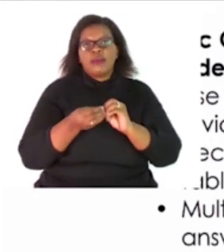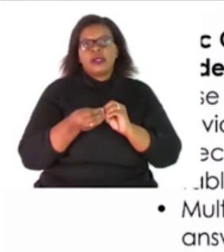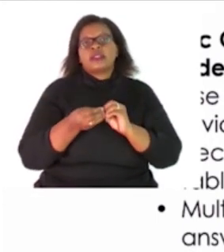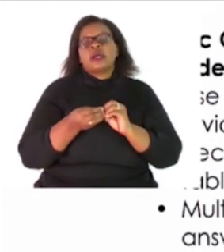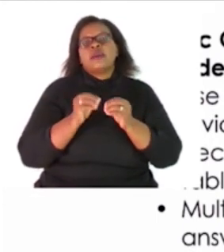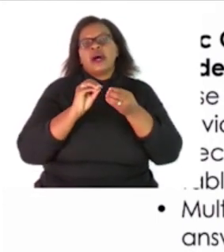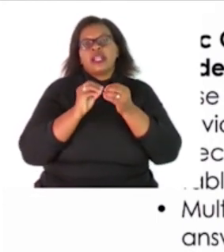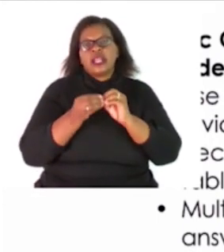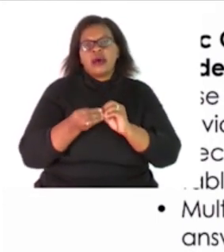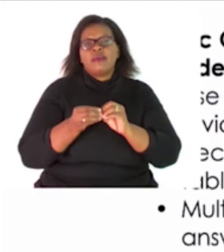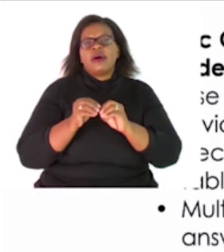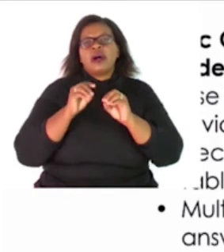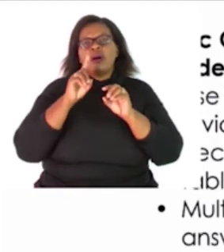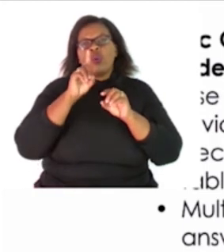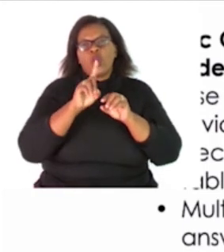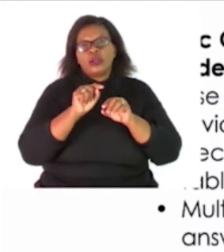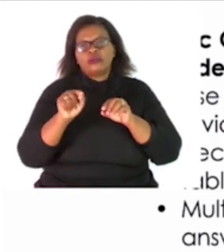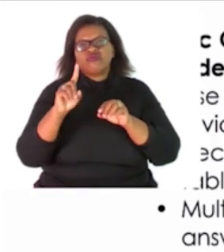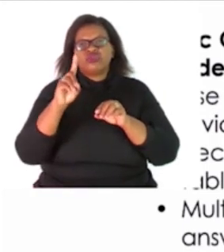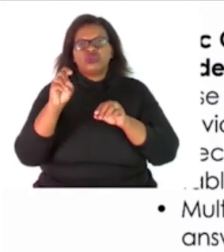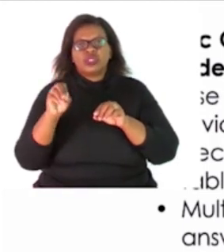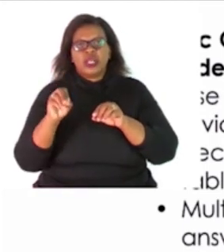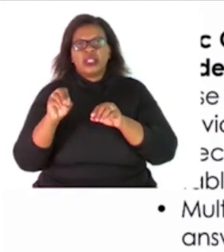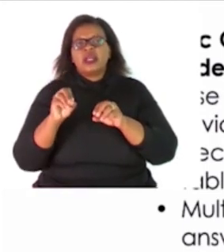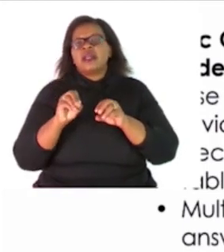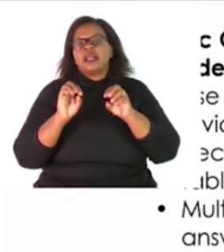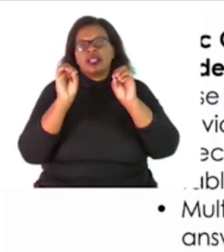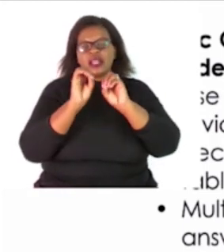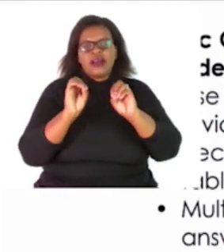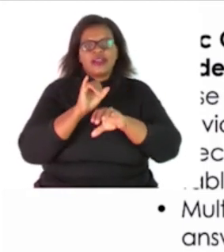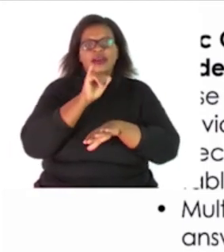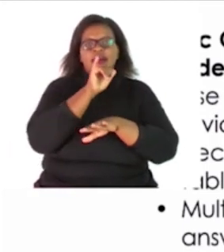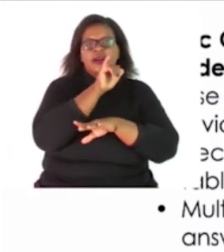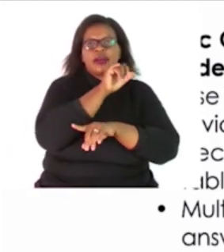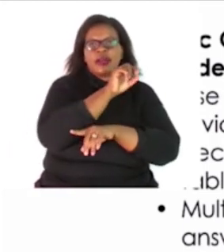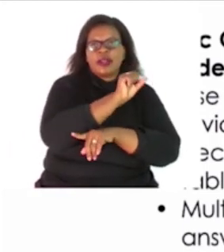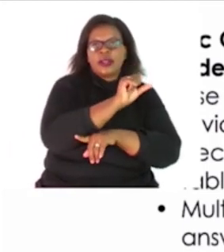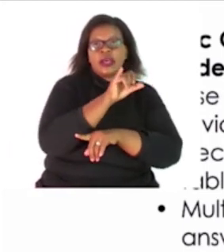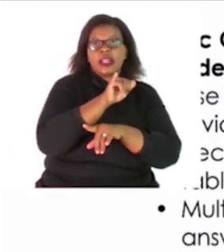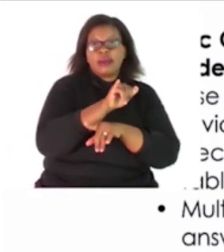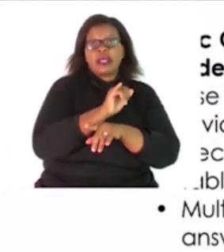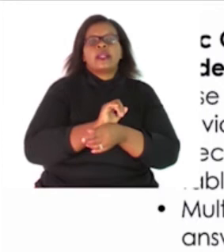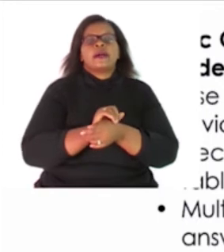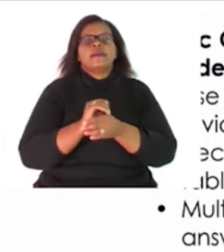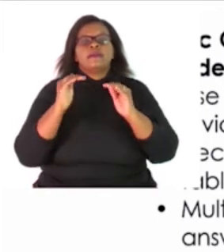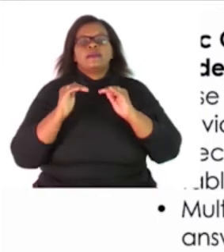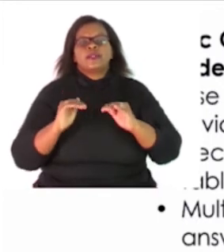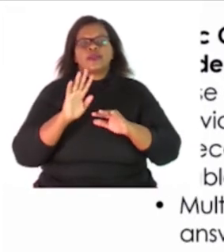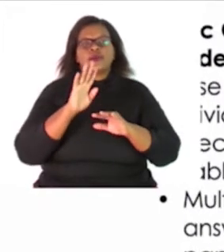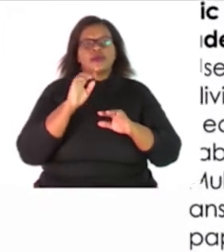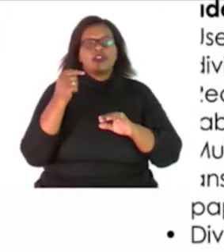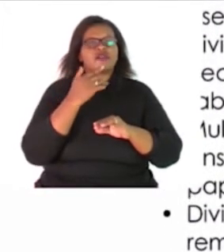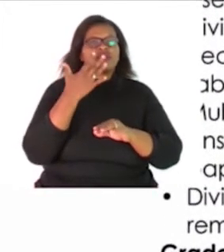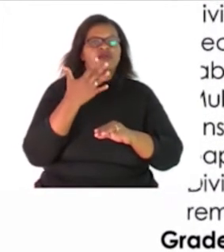10 with or without a remainder. The basic competency for grade 5.